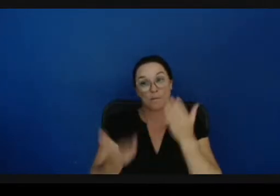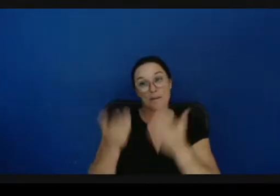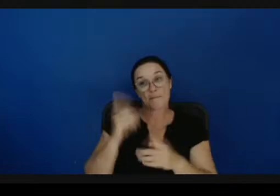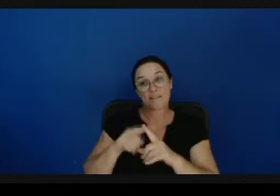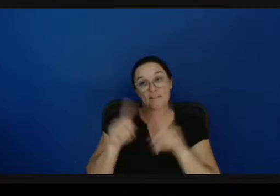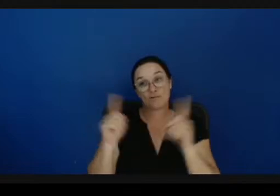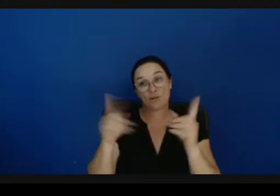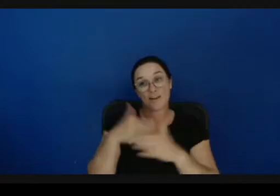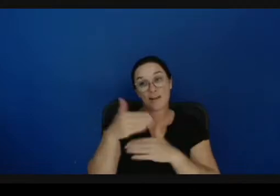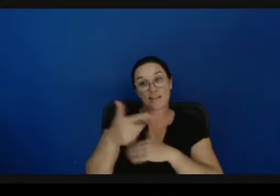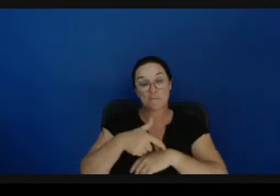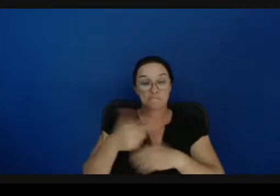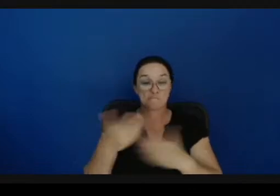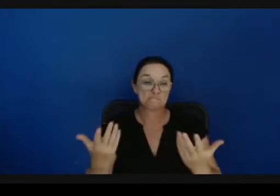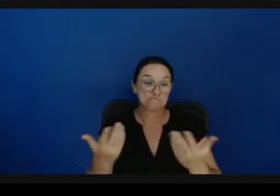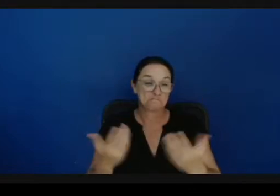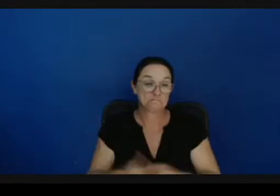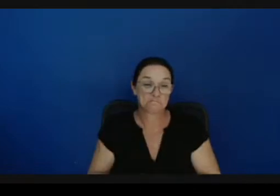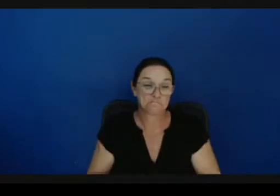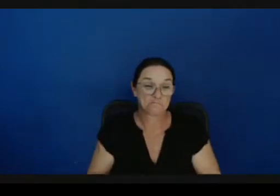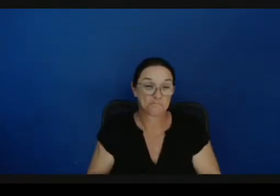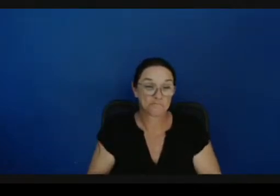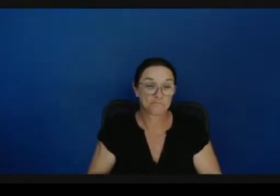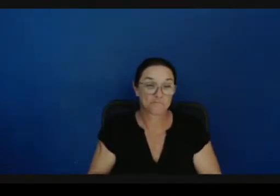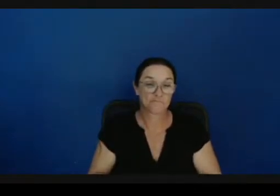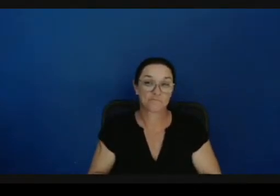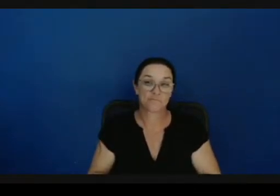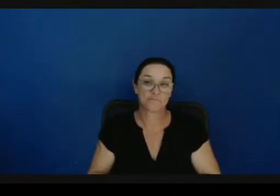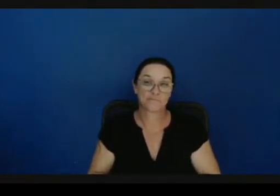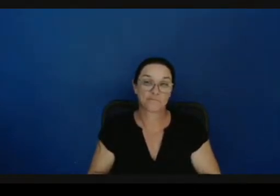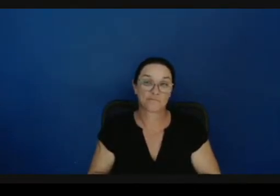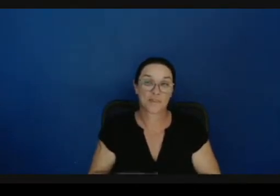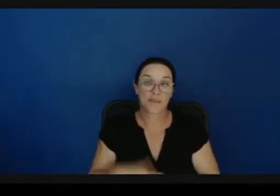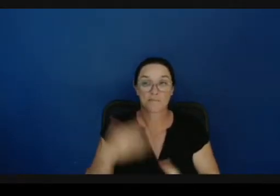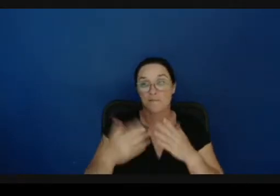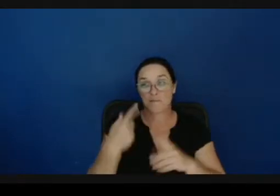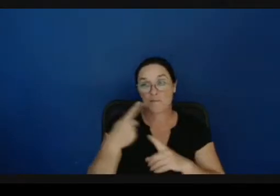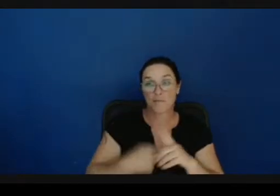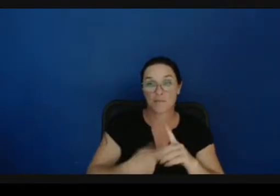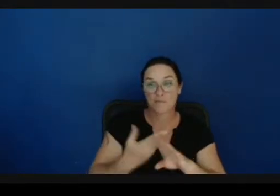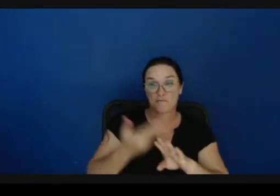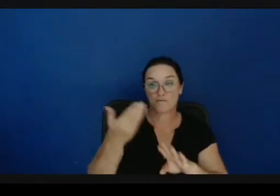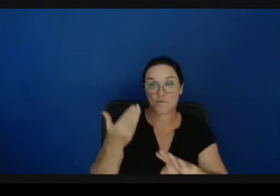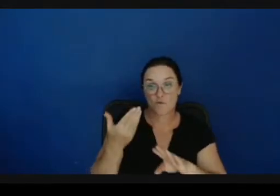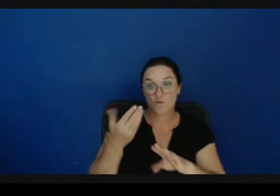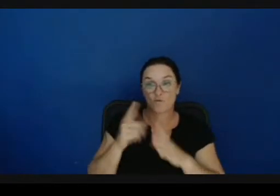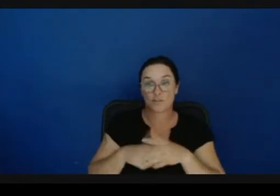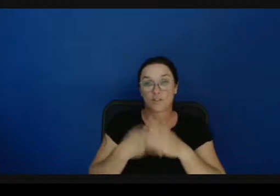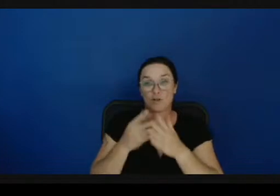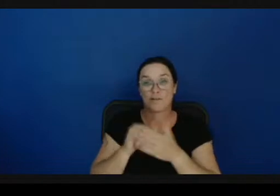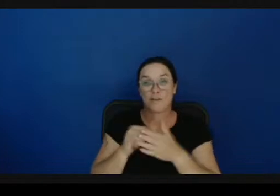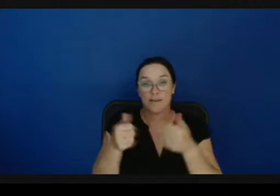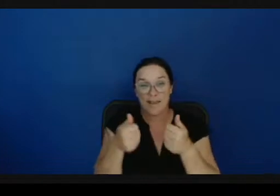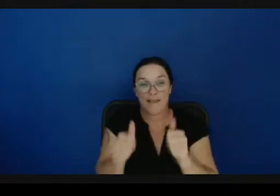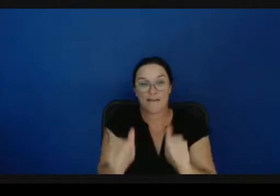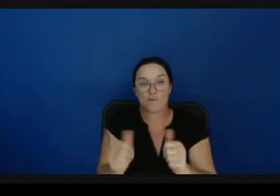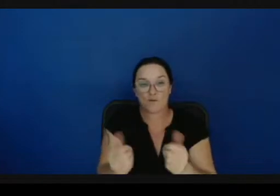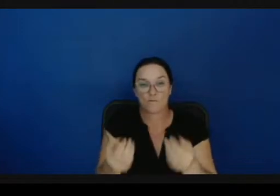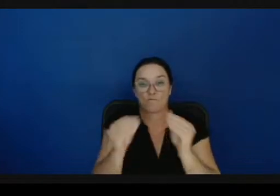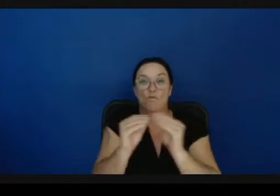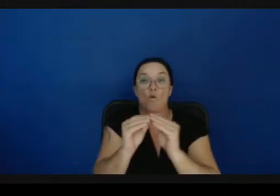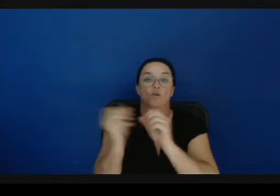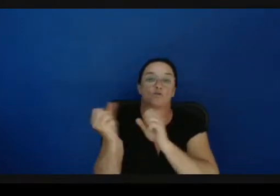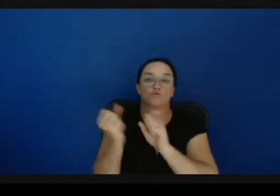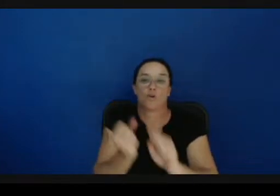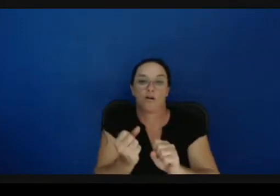Maybe we'll from the very month before, start that effort more robustly, right? Not